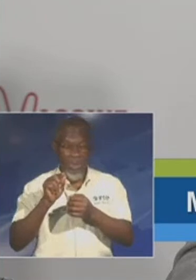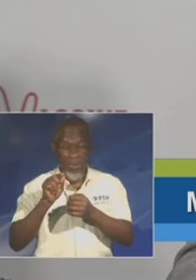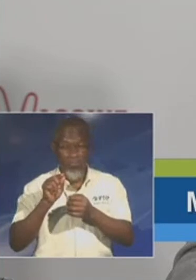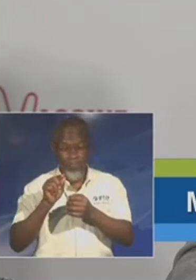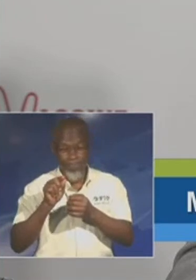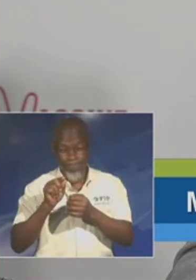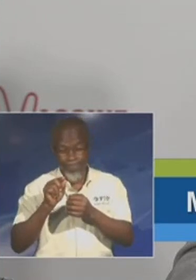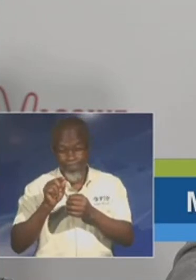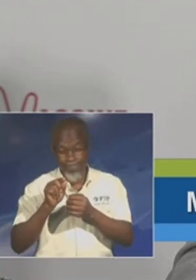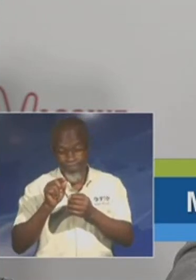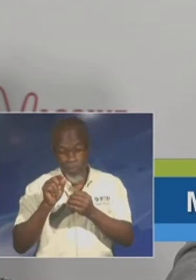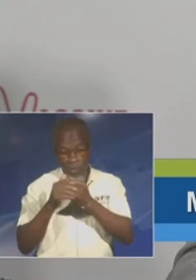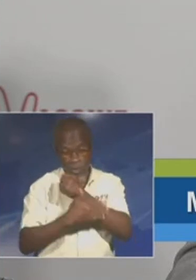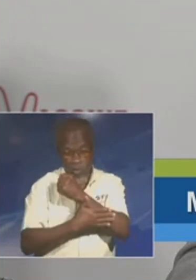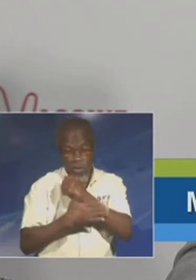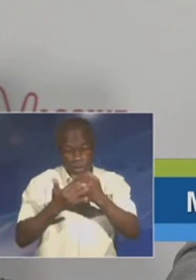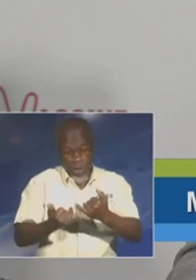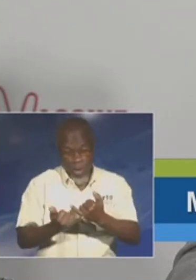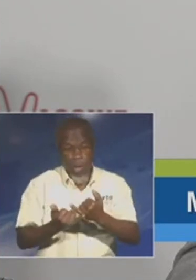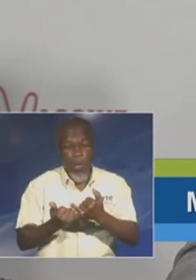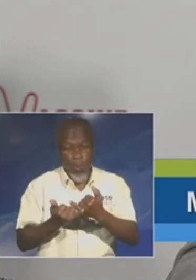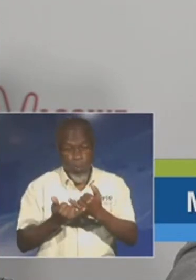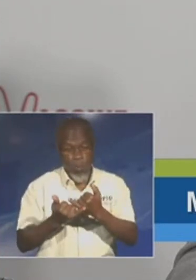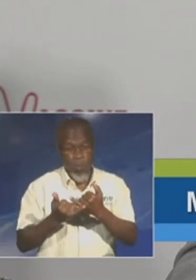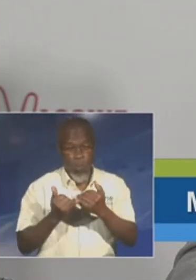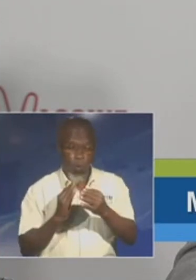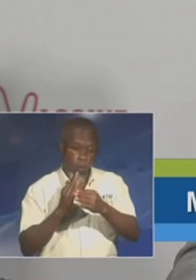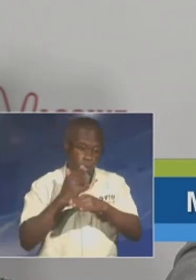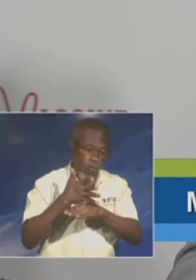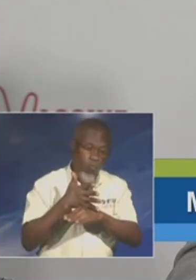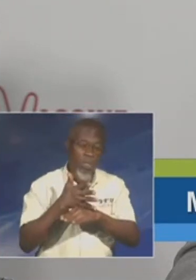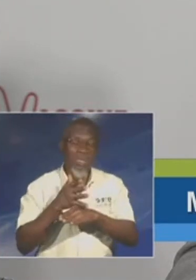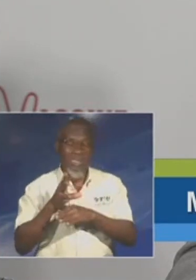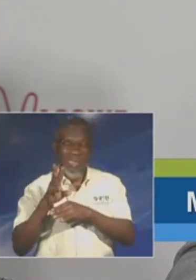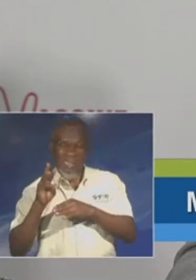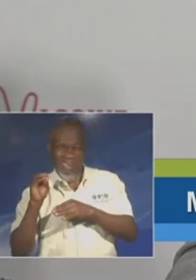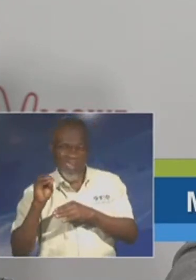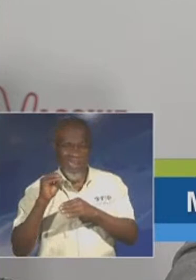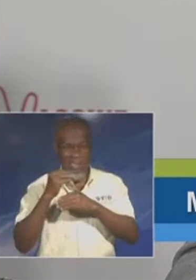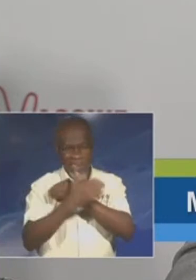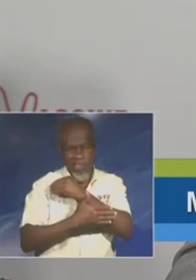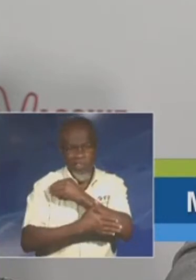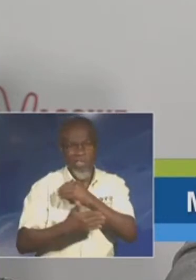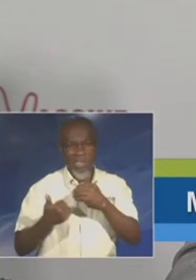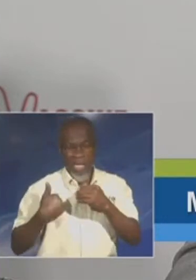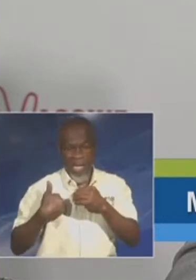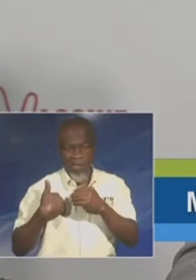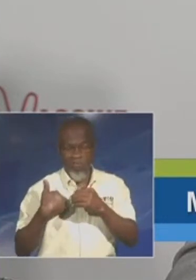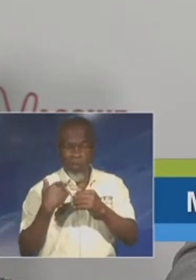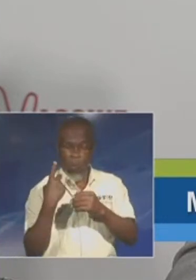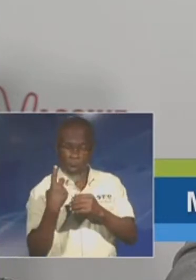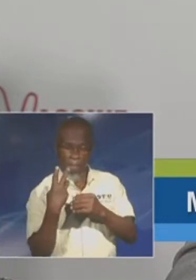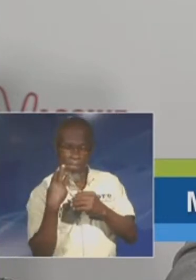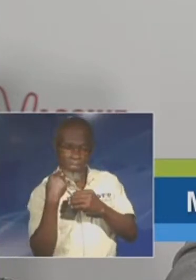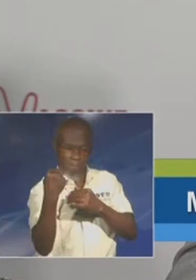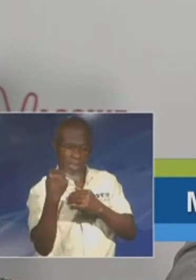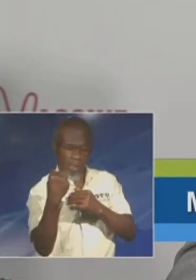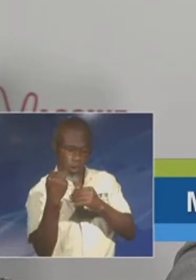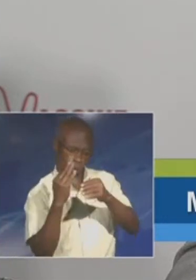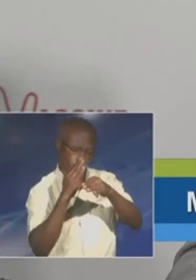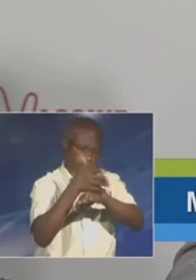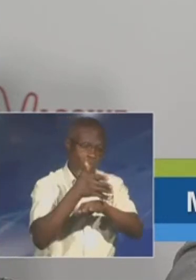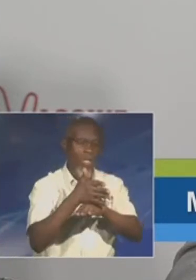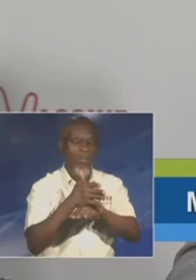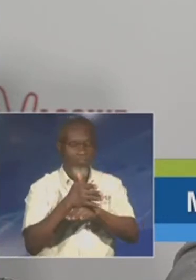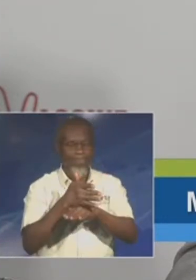61 countries around the world with over 1 million cases of COVID. So the COVID pandemic is